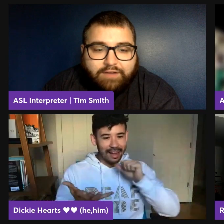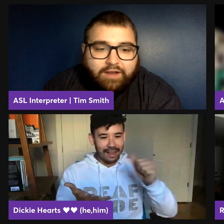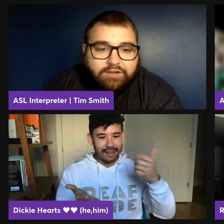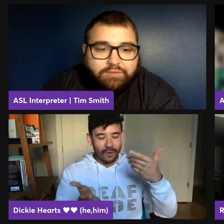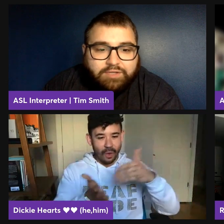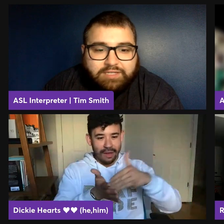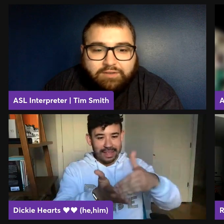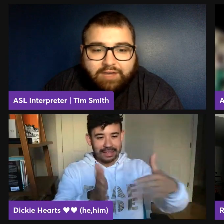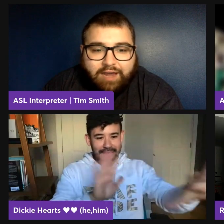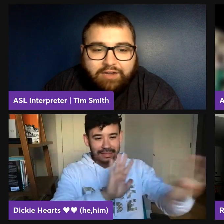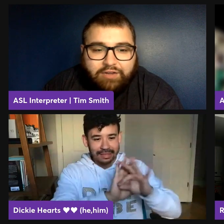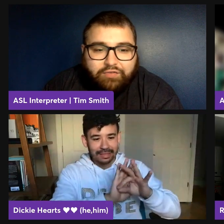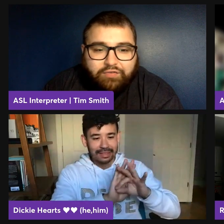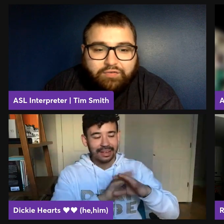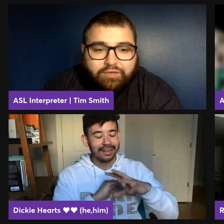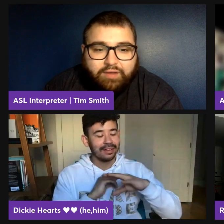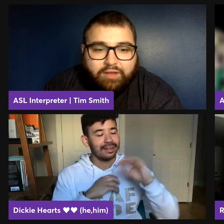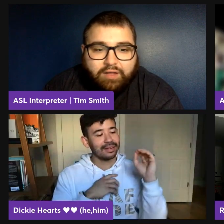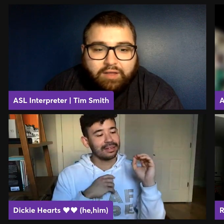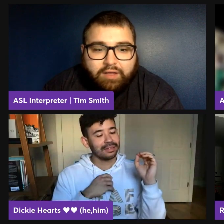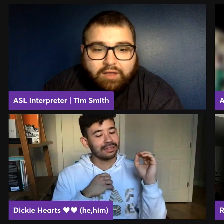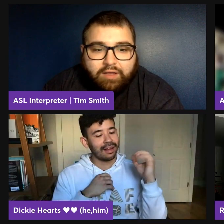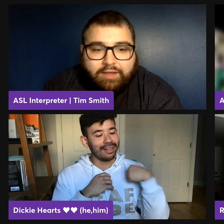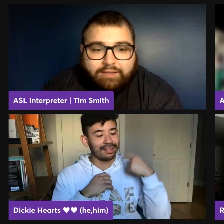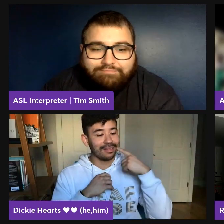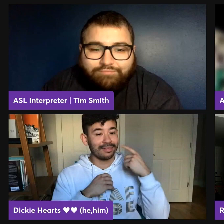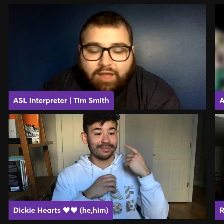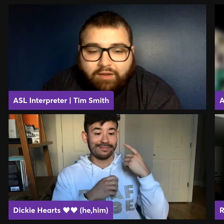you know, deaf actors were still kind of